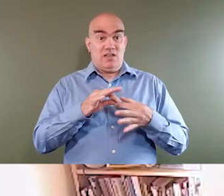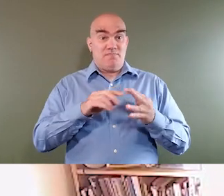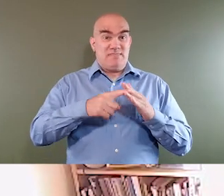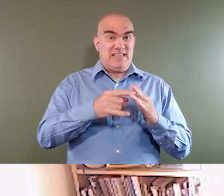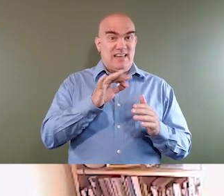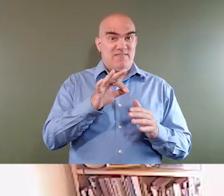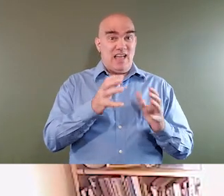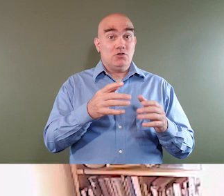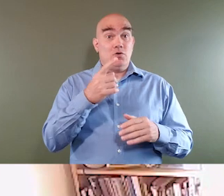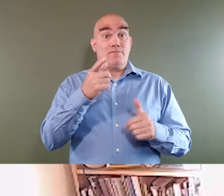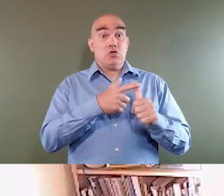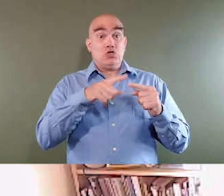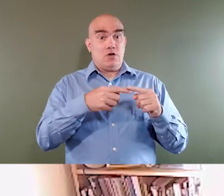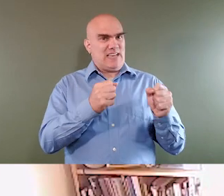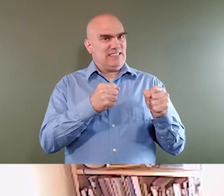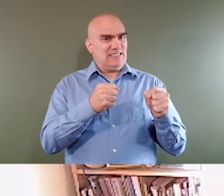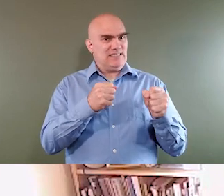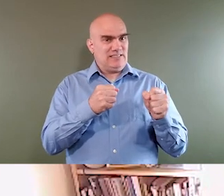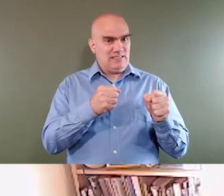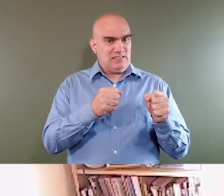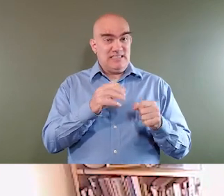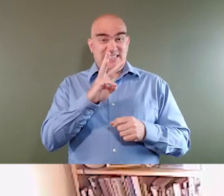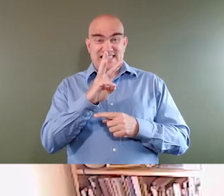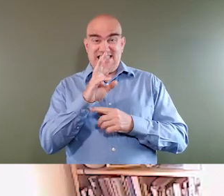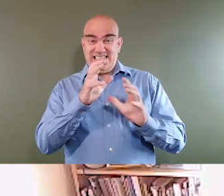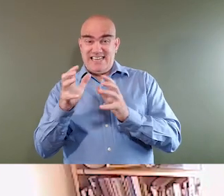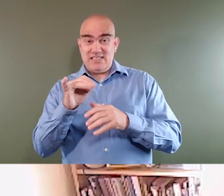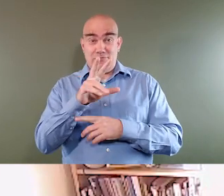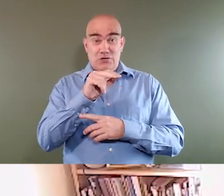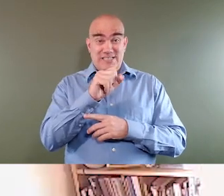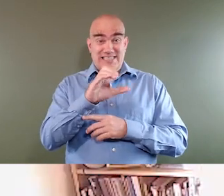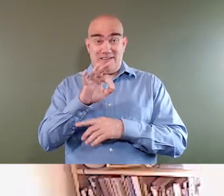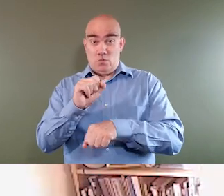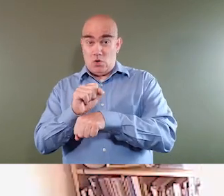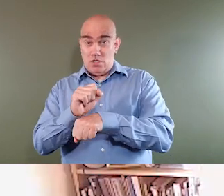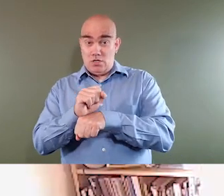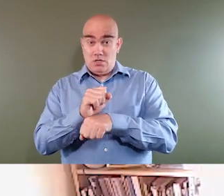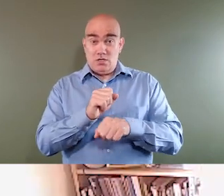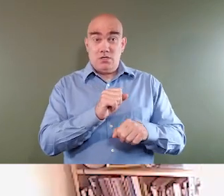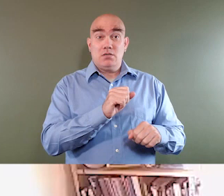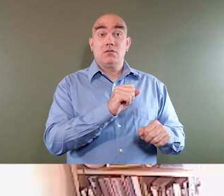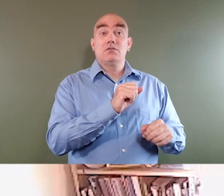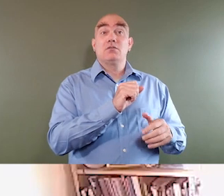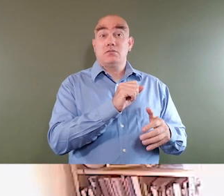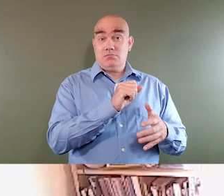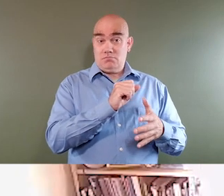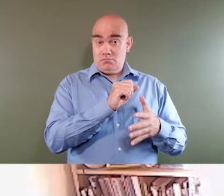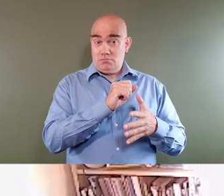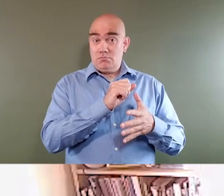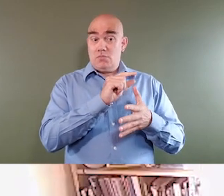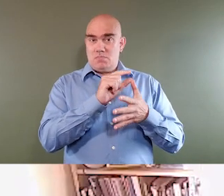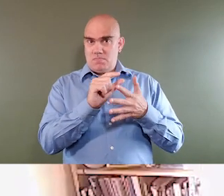is gonna be really quick. We're doing 6 sets of 30 seconds of work, and I'll give you the exercise